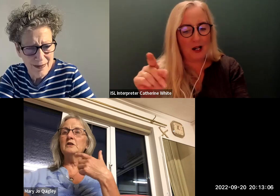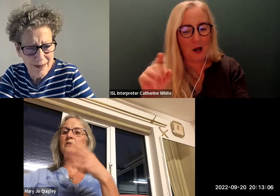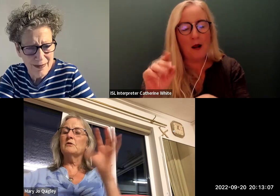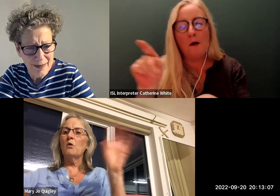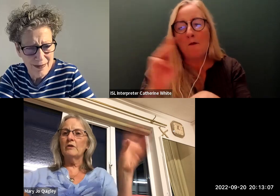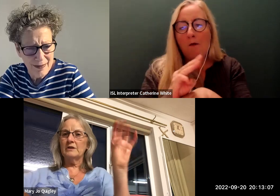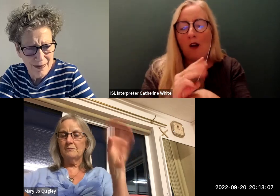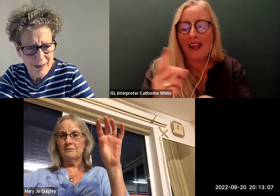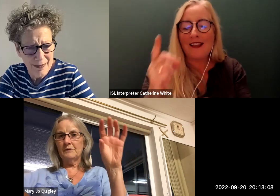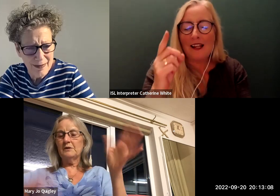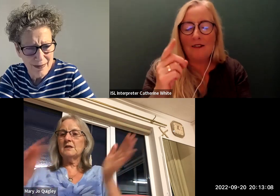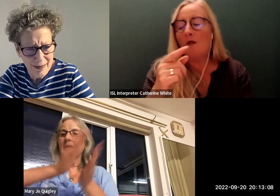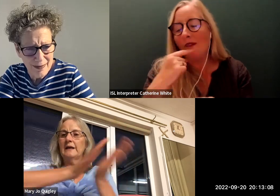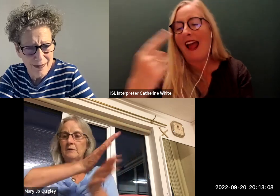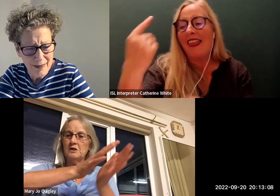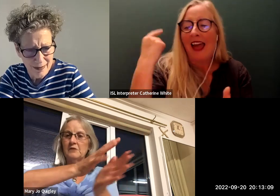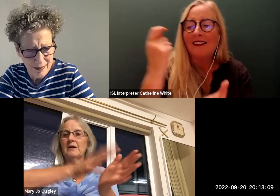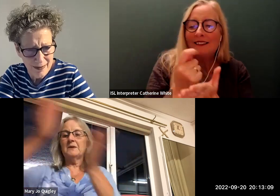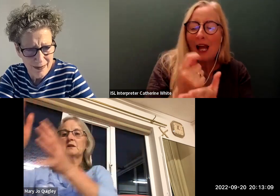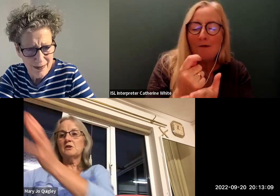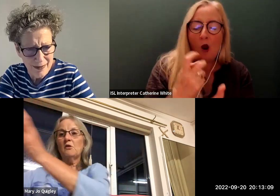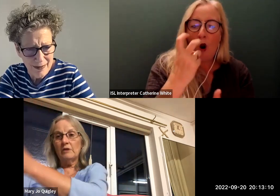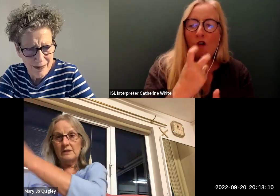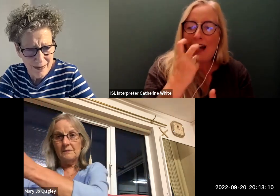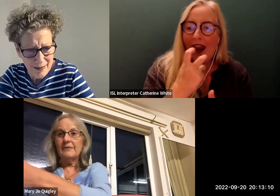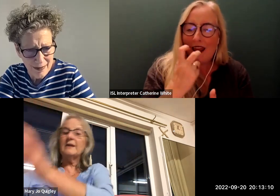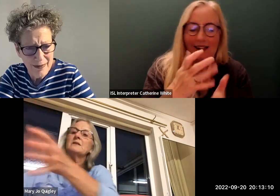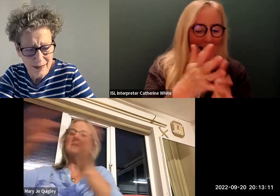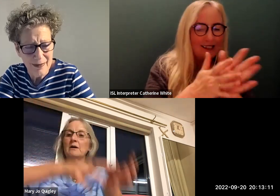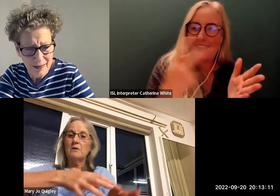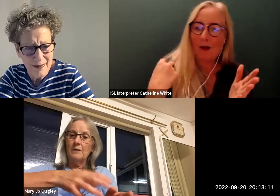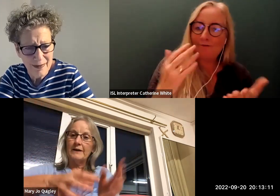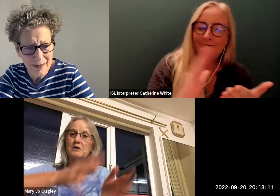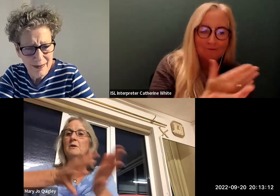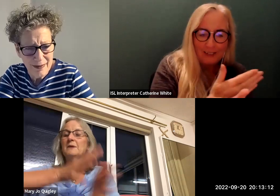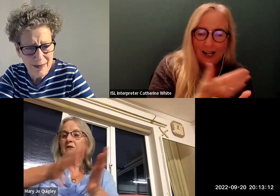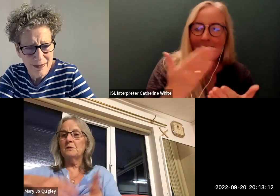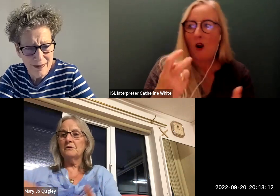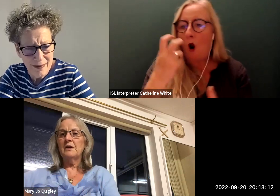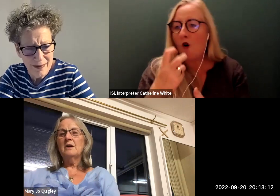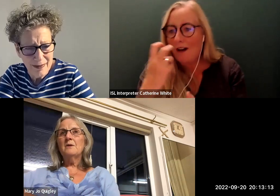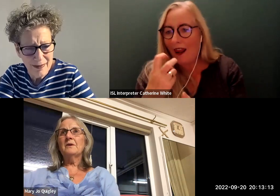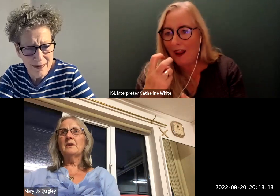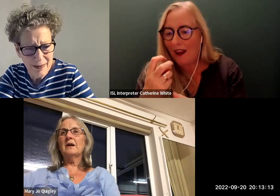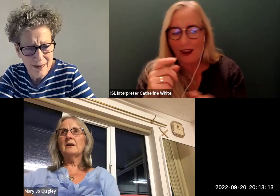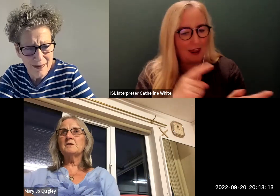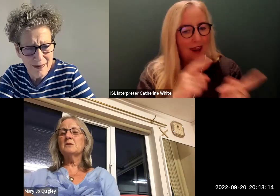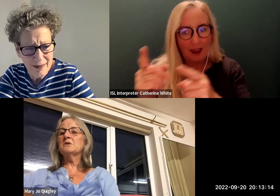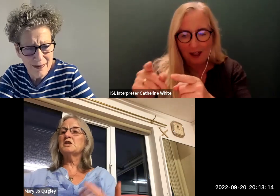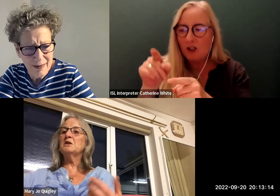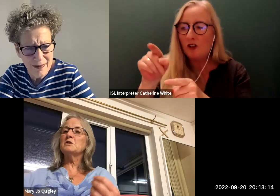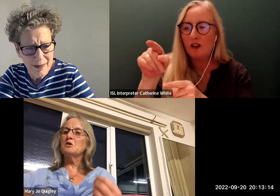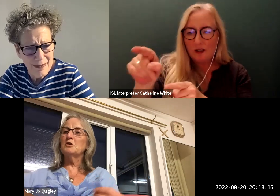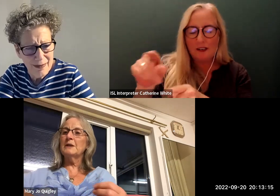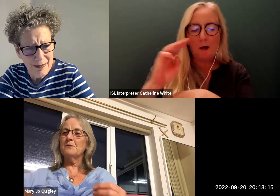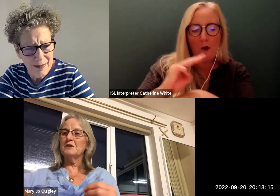learned, the oralism, the sign language developed then into oralism, and then it's now gone back to a mix of both. But